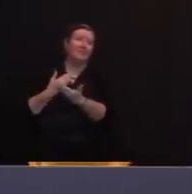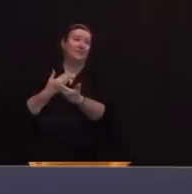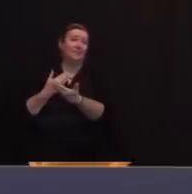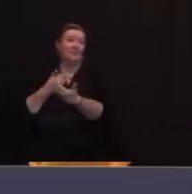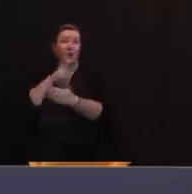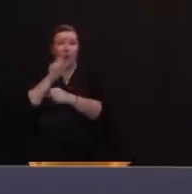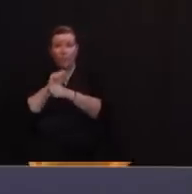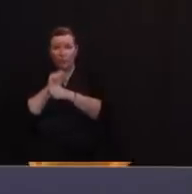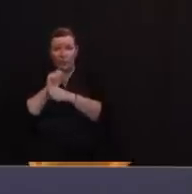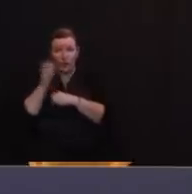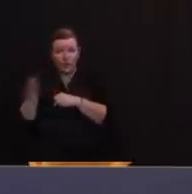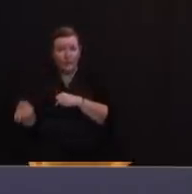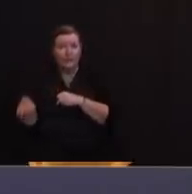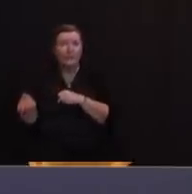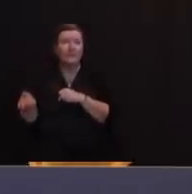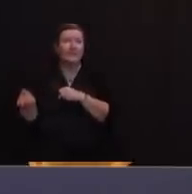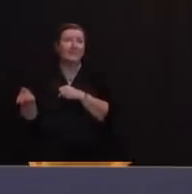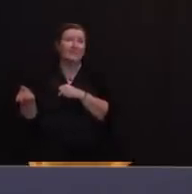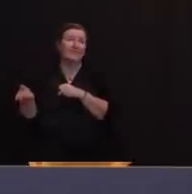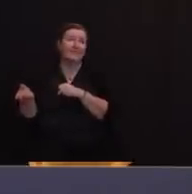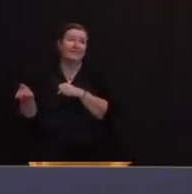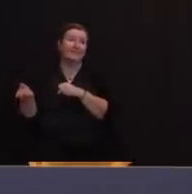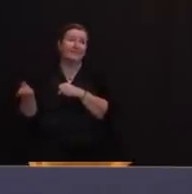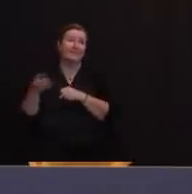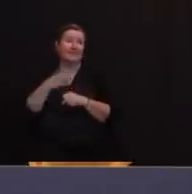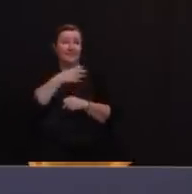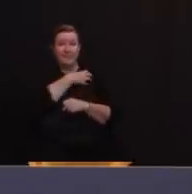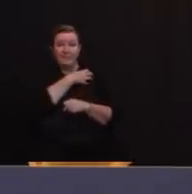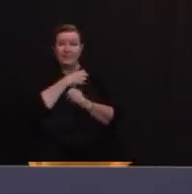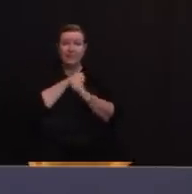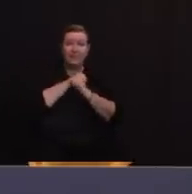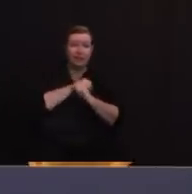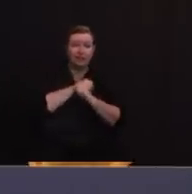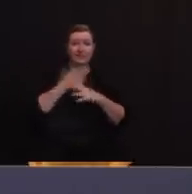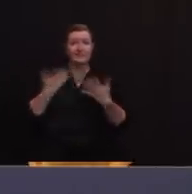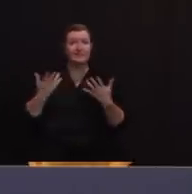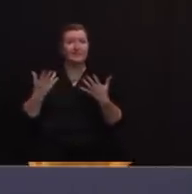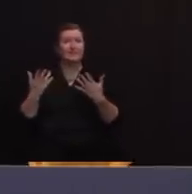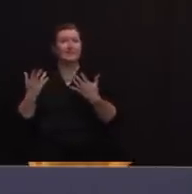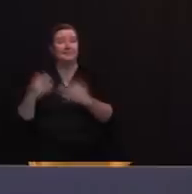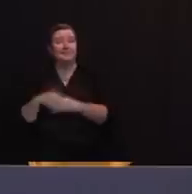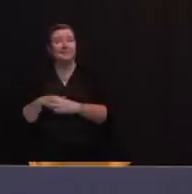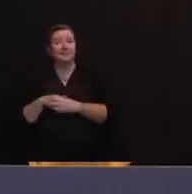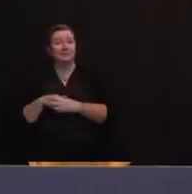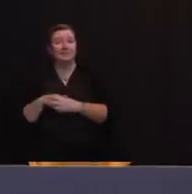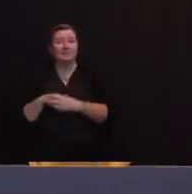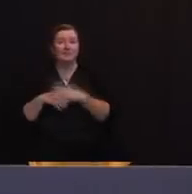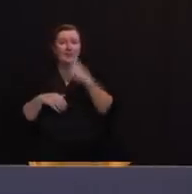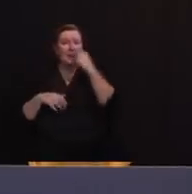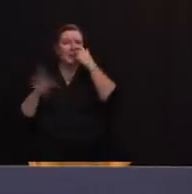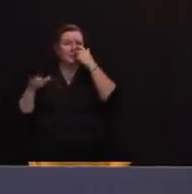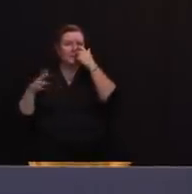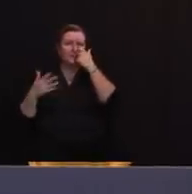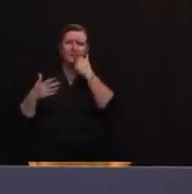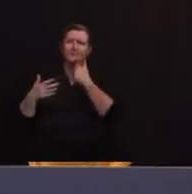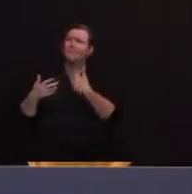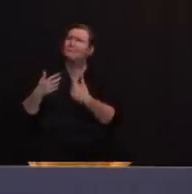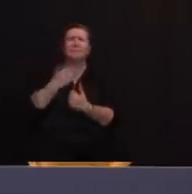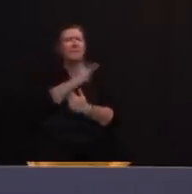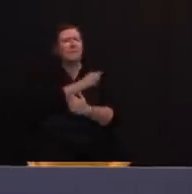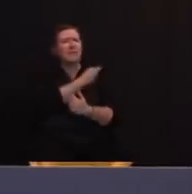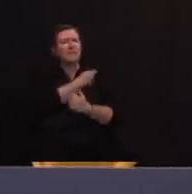striking reality and a good example of this. Vaccine shipment, do you have any update on what we're